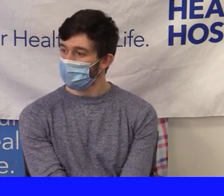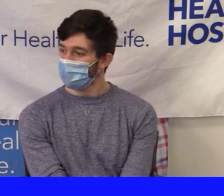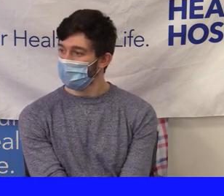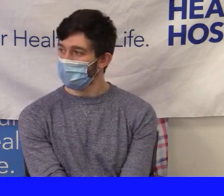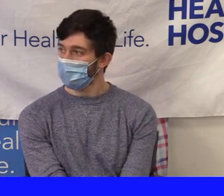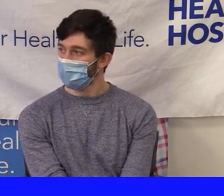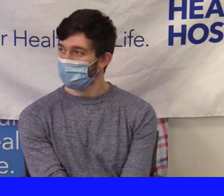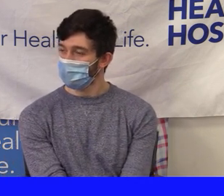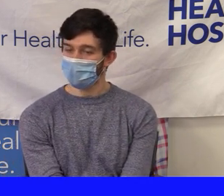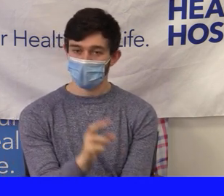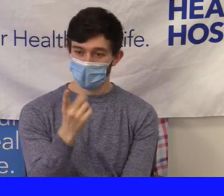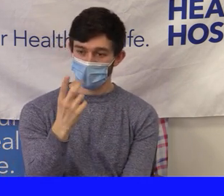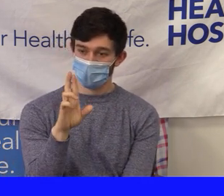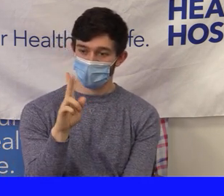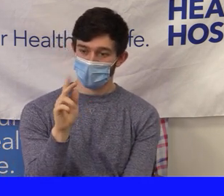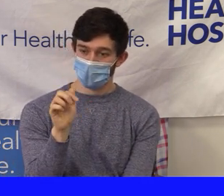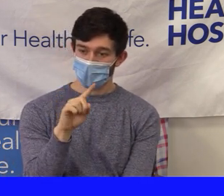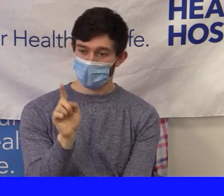For cats?